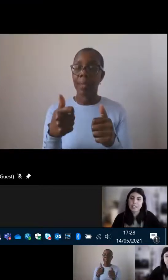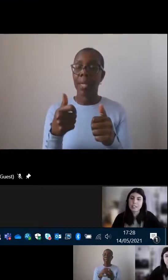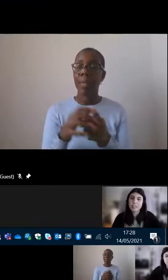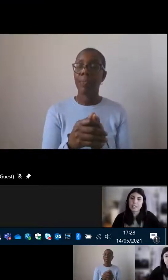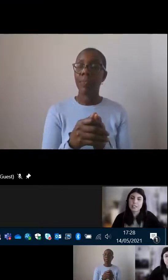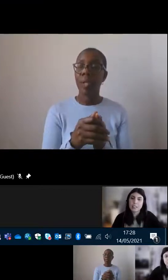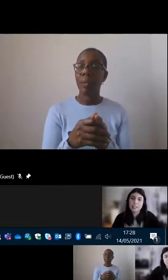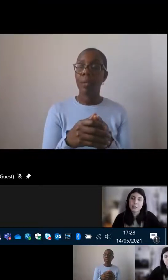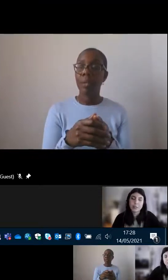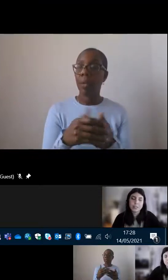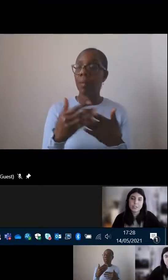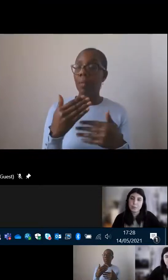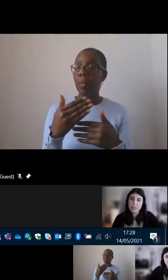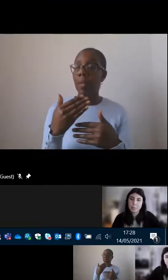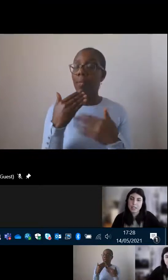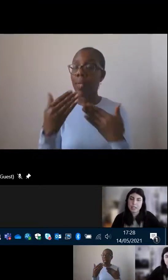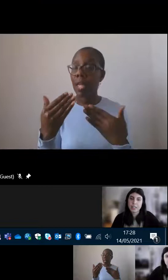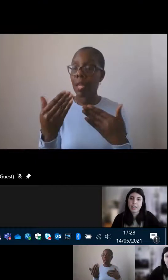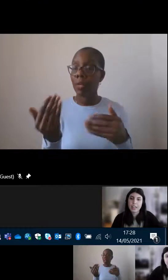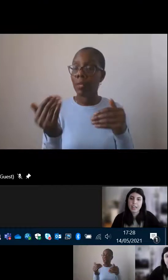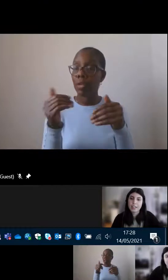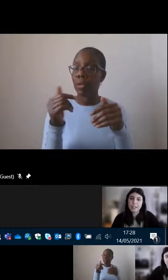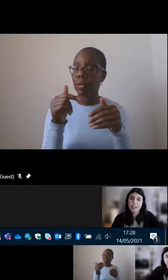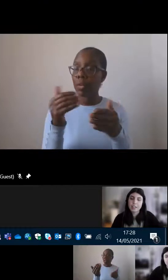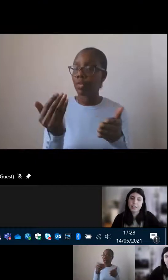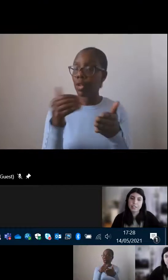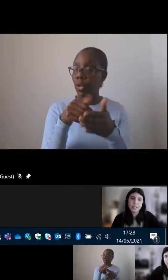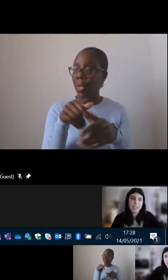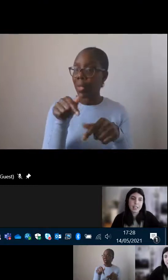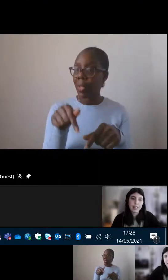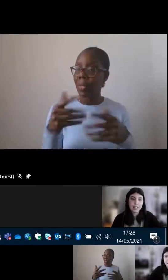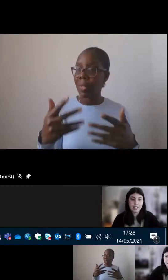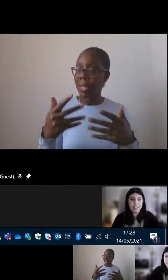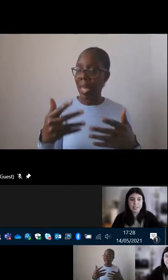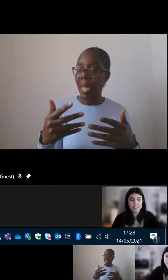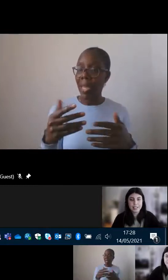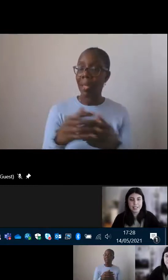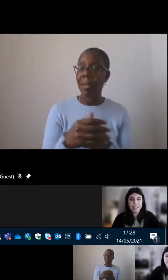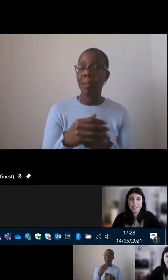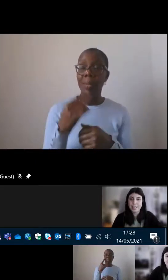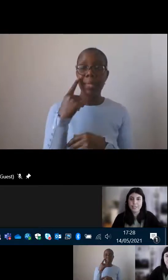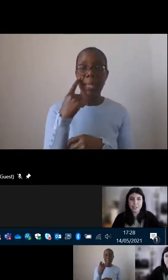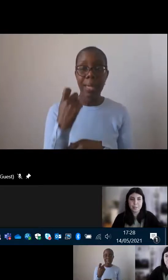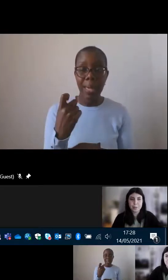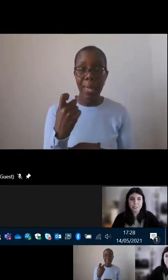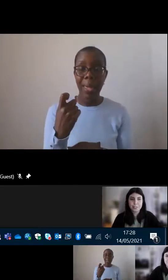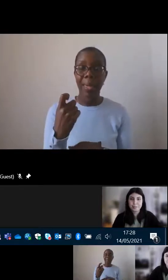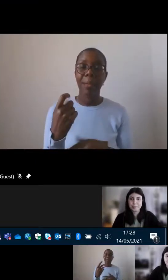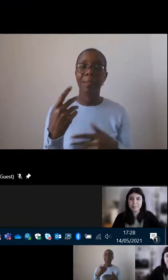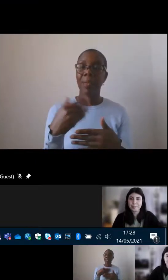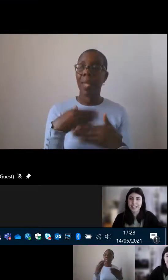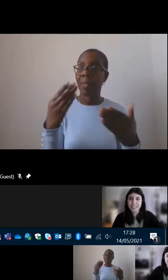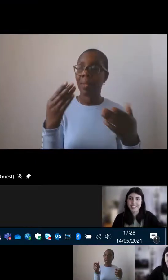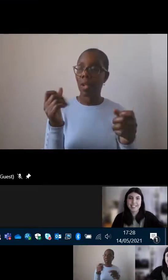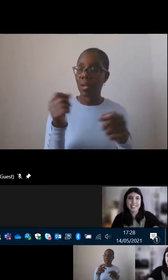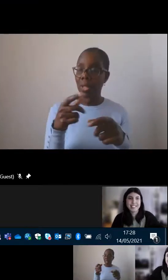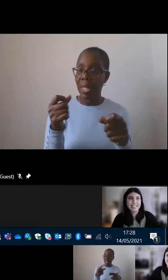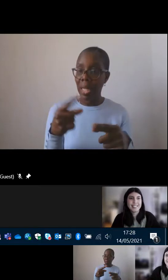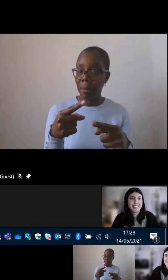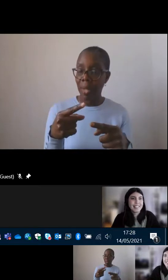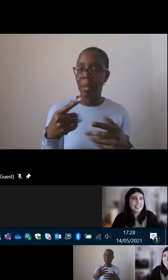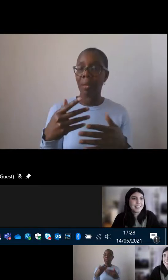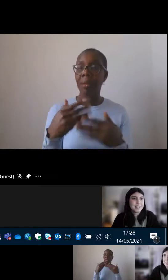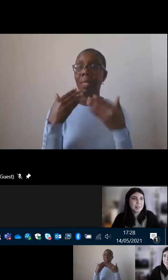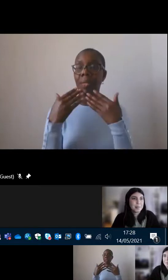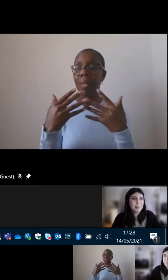If there's anything that you need, please do email, and have a lovely evening. Thank you very much. Bye.